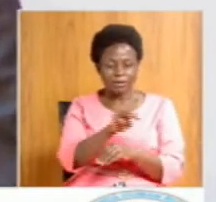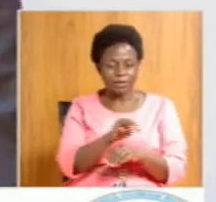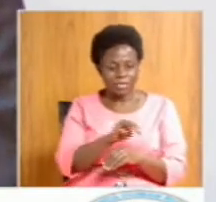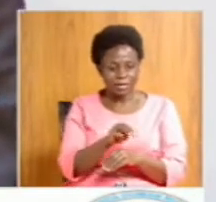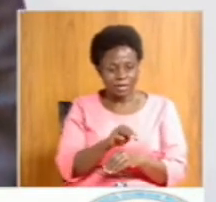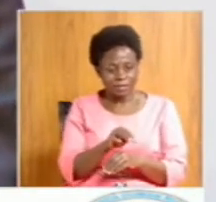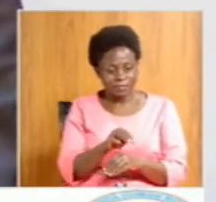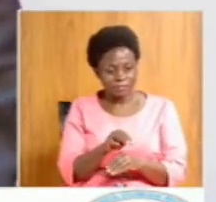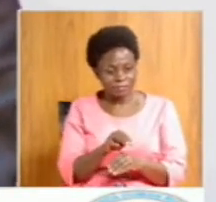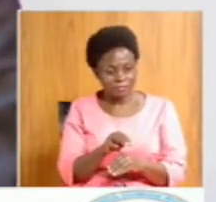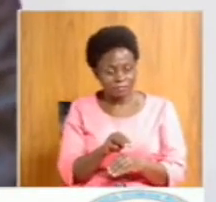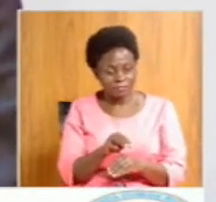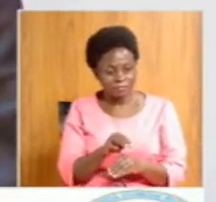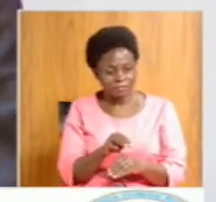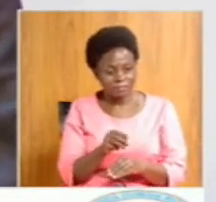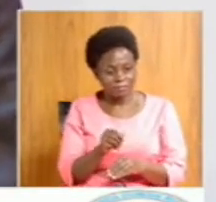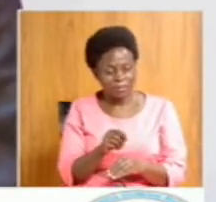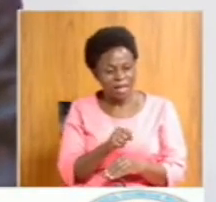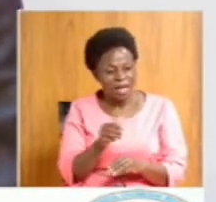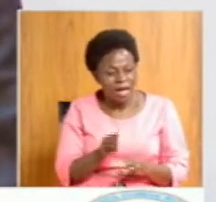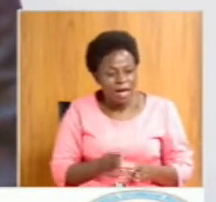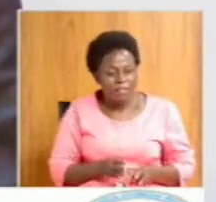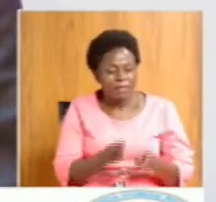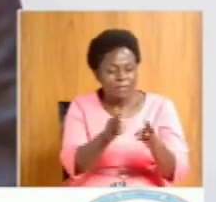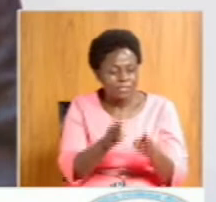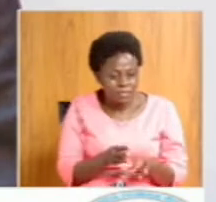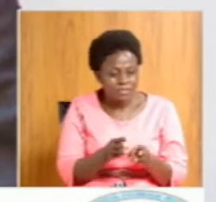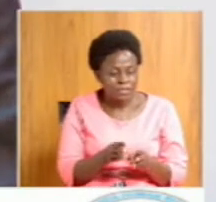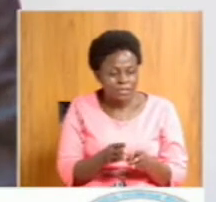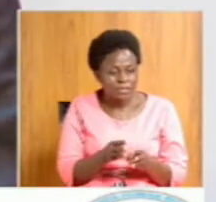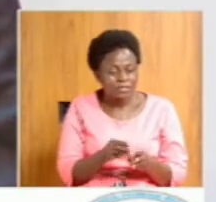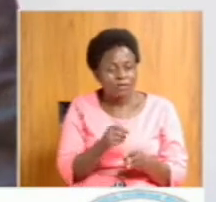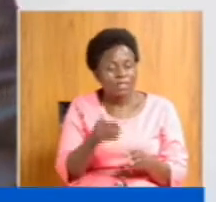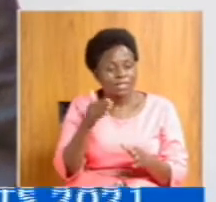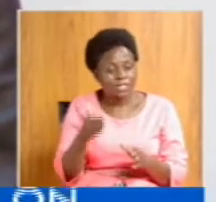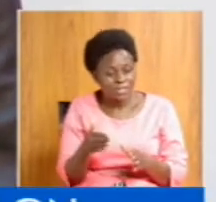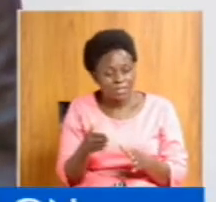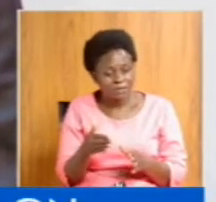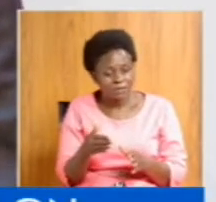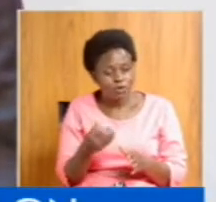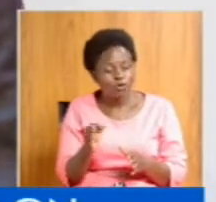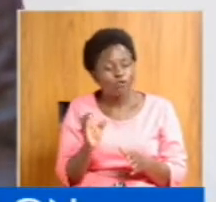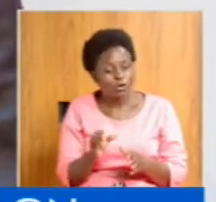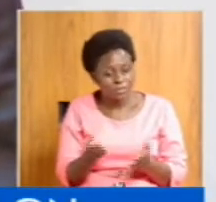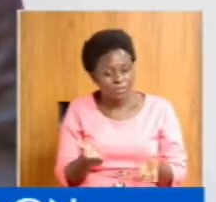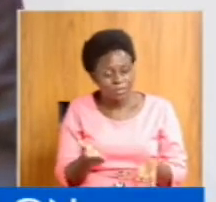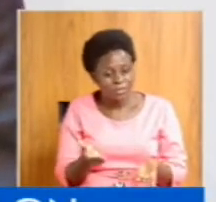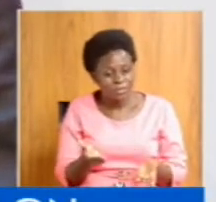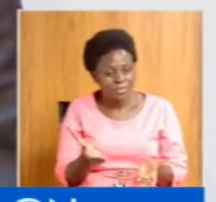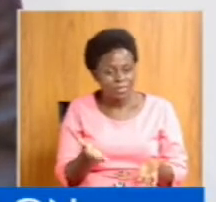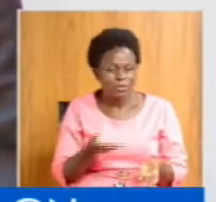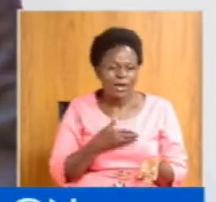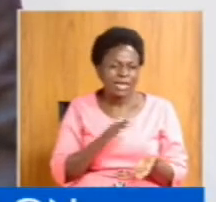so and then other measures that were taken on the tax side of course we